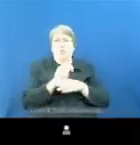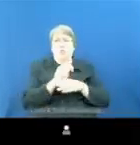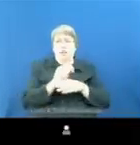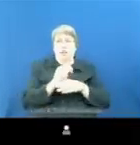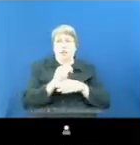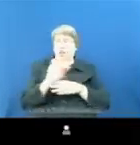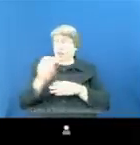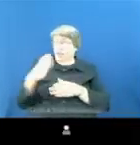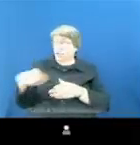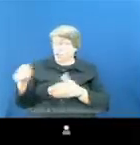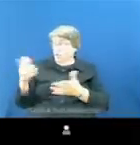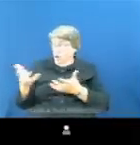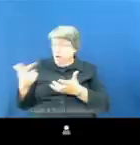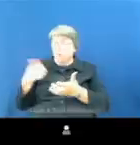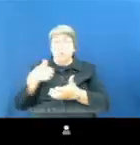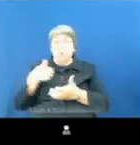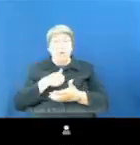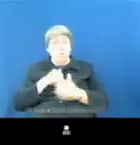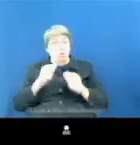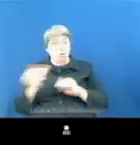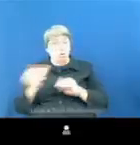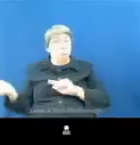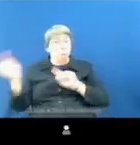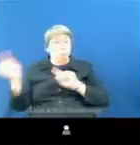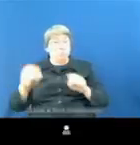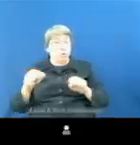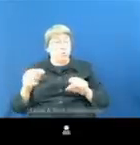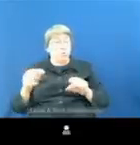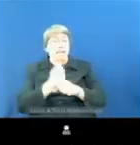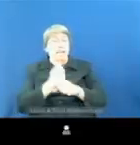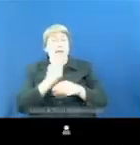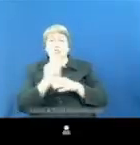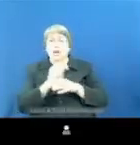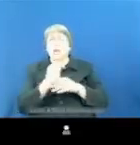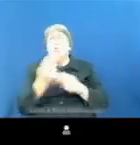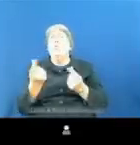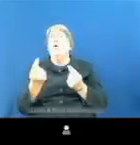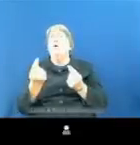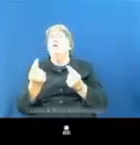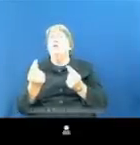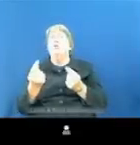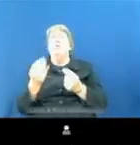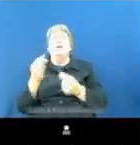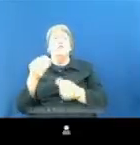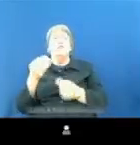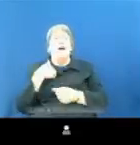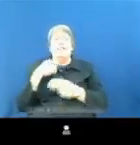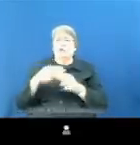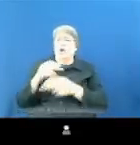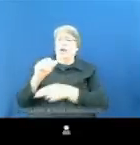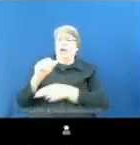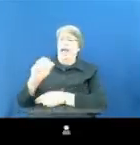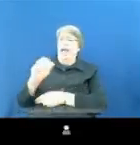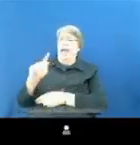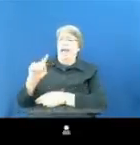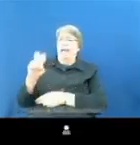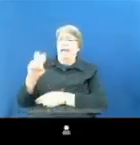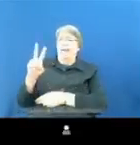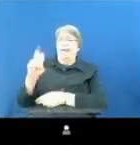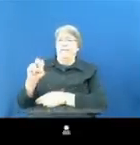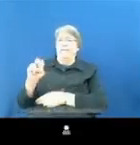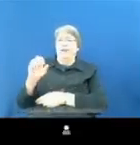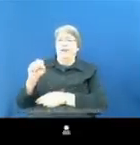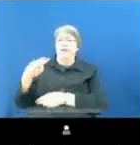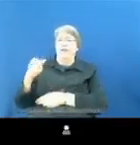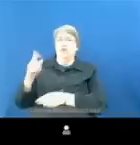interpreters, we were more than welcome to go get trained on what to do with an active shooter. Good time.